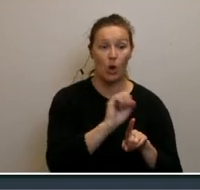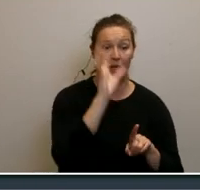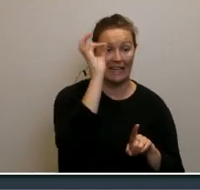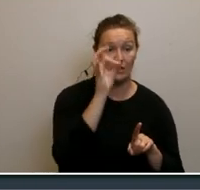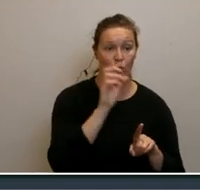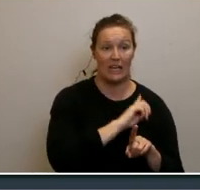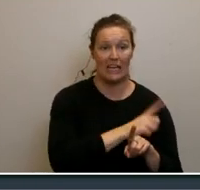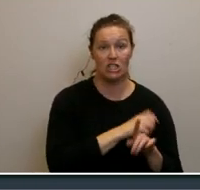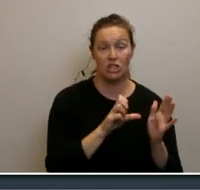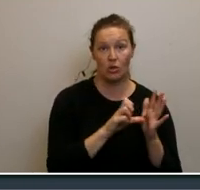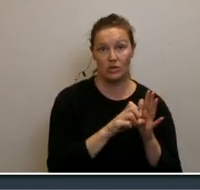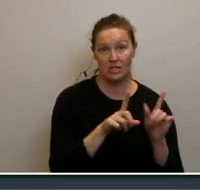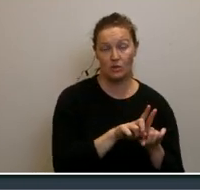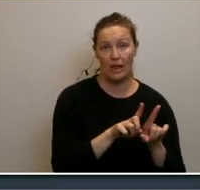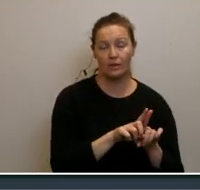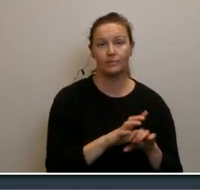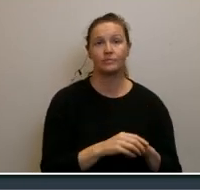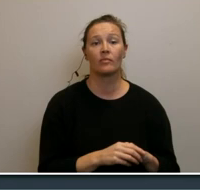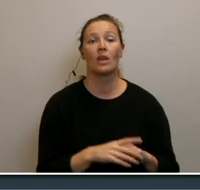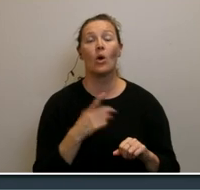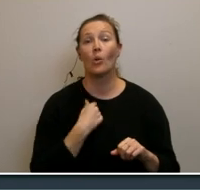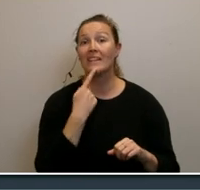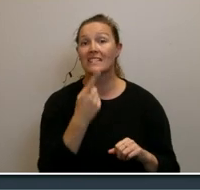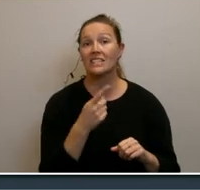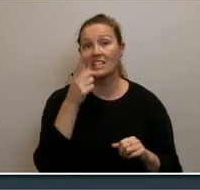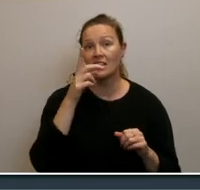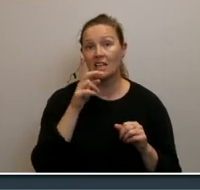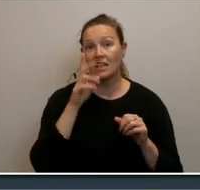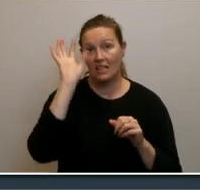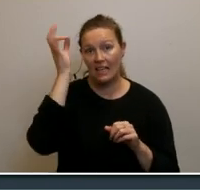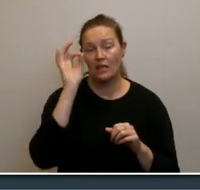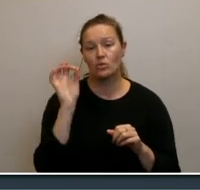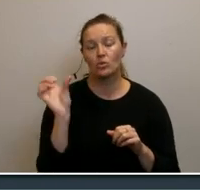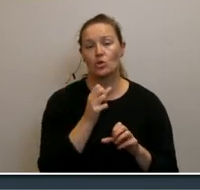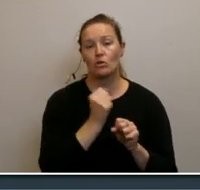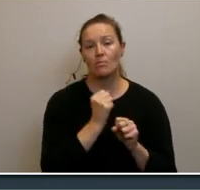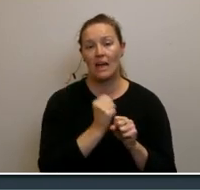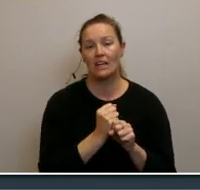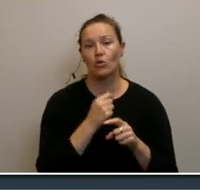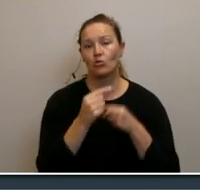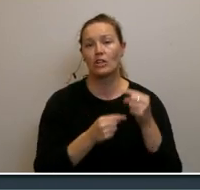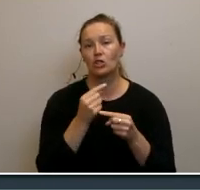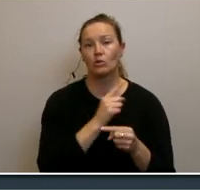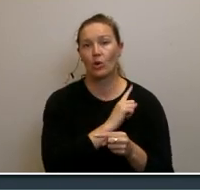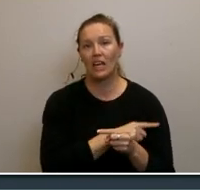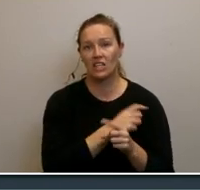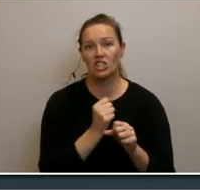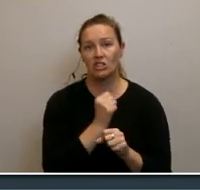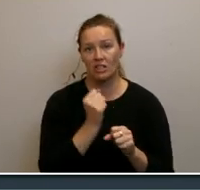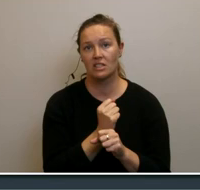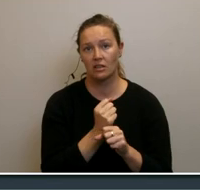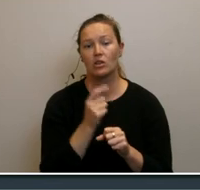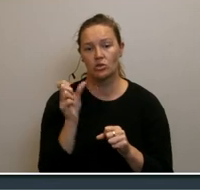Now, we submit that the Napier City Council should make renewable energy generation a